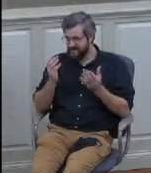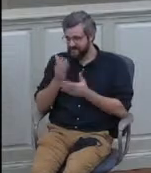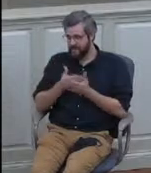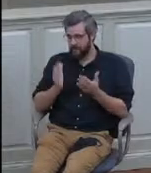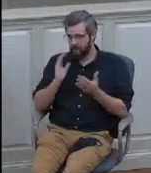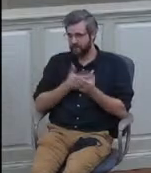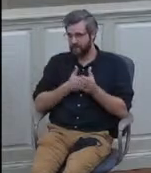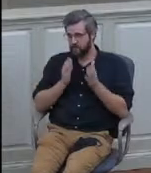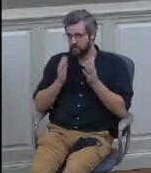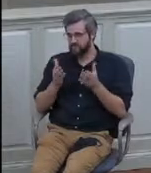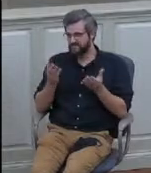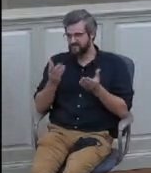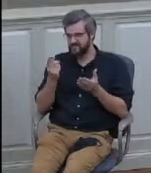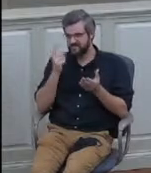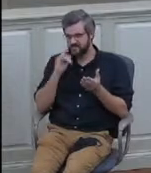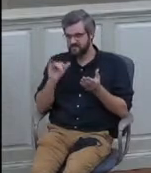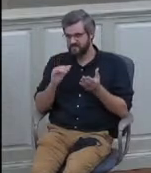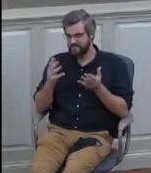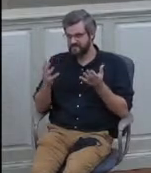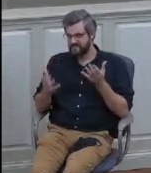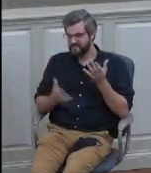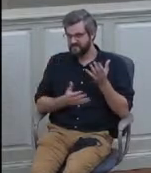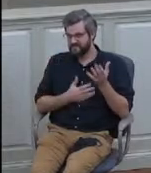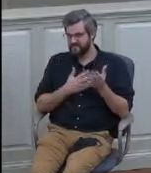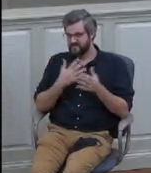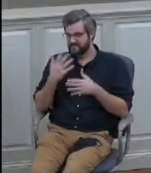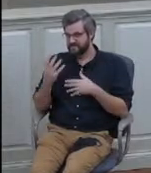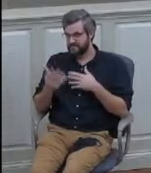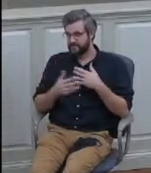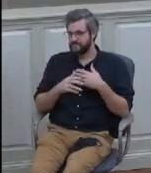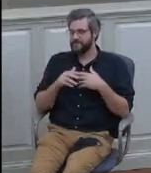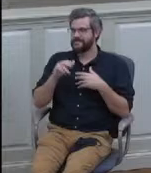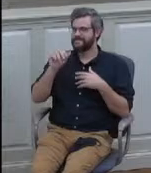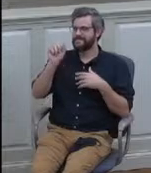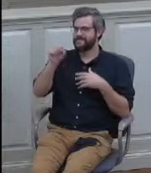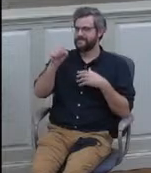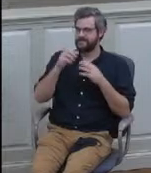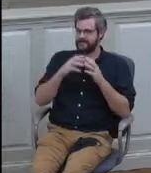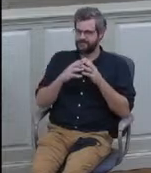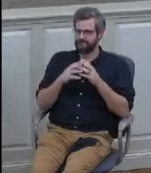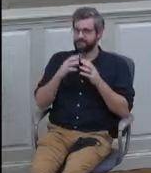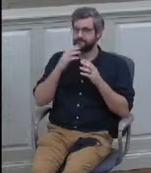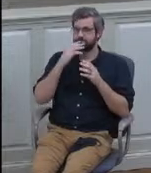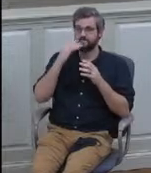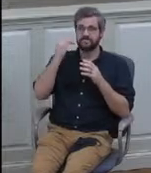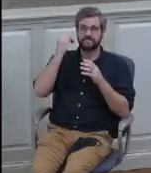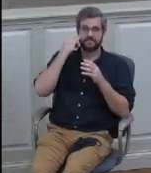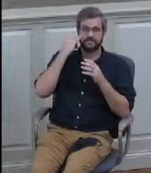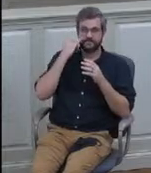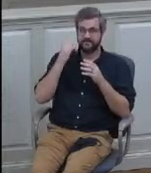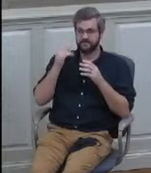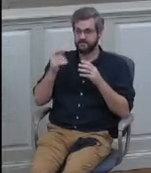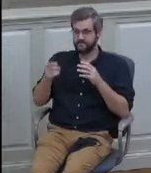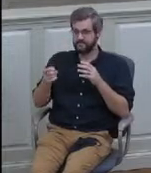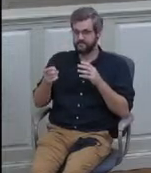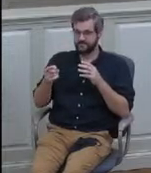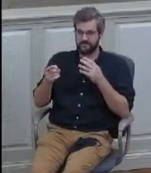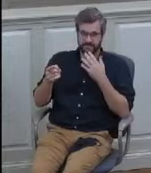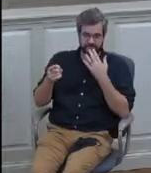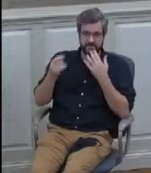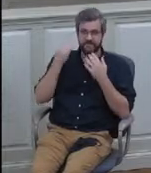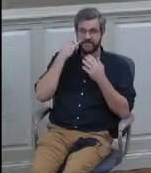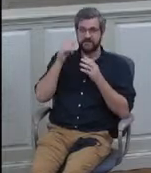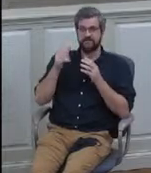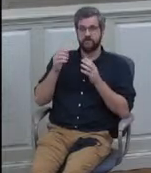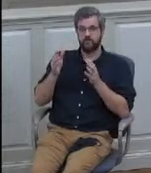are state streets and roads? Yes. If they have a number, they're a state road. So if